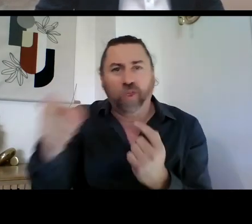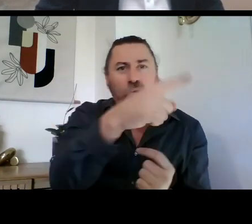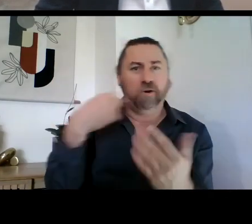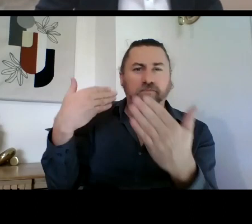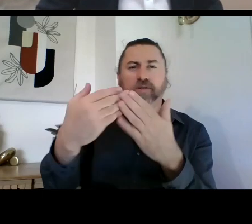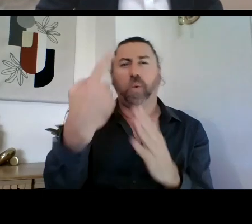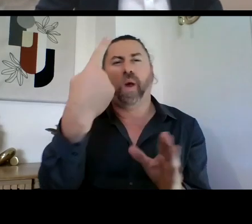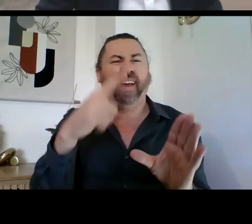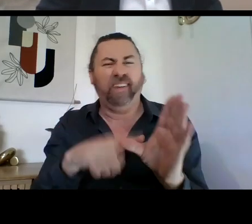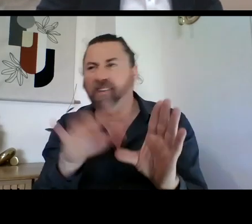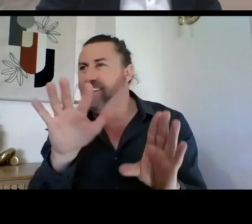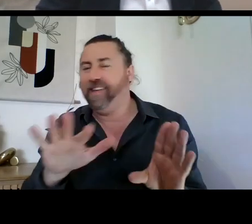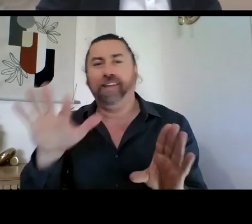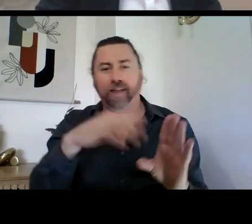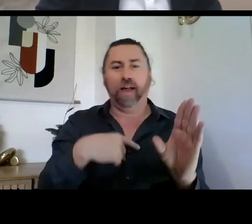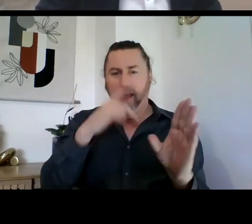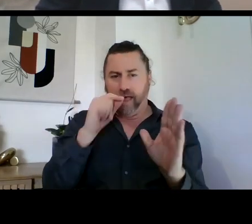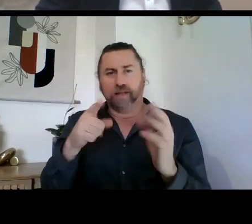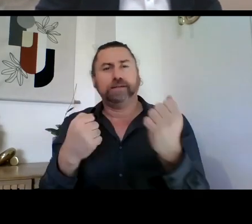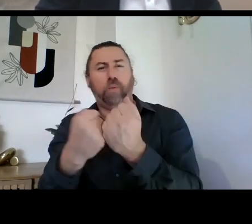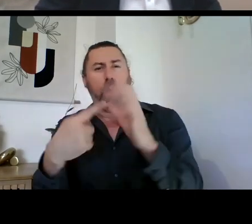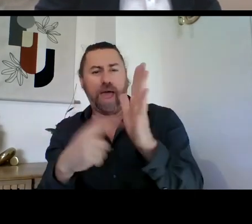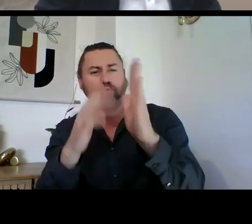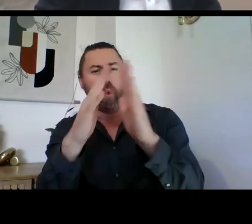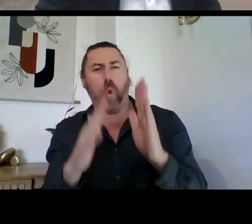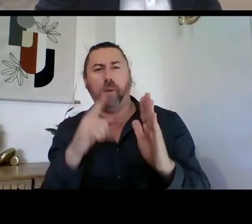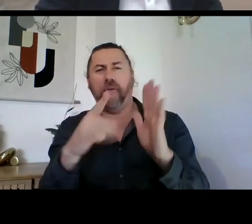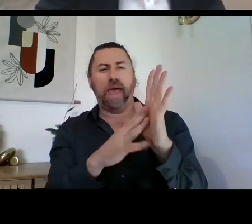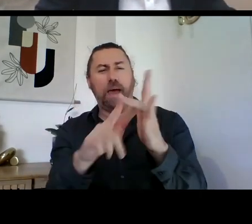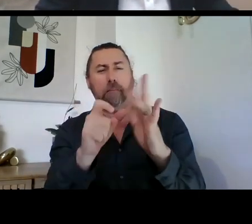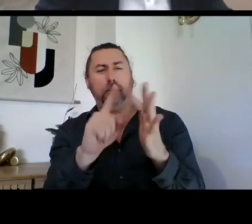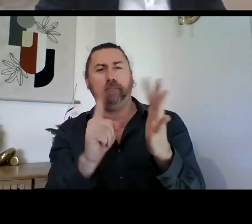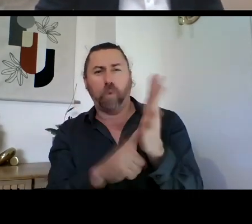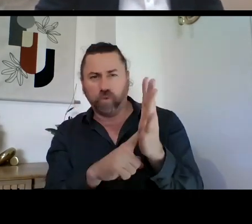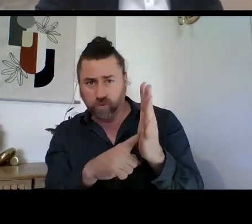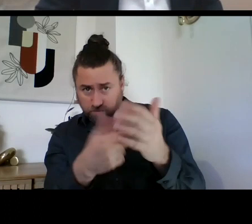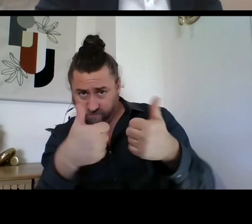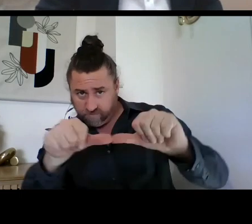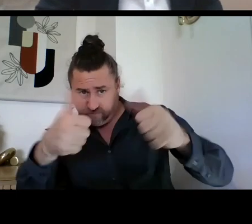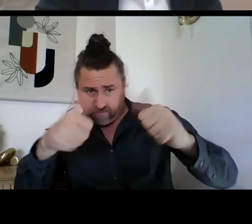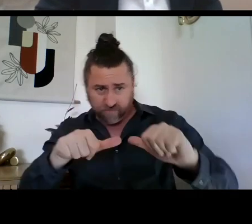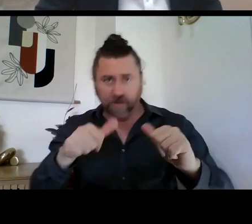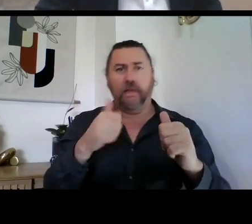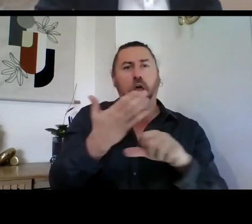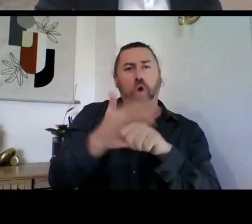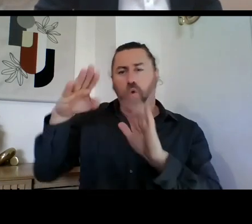to refine different aspects of the supported home model, as well as setting the new regulatory arrangements for the program.